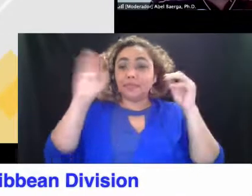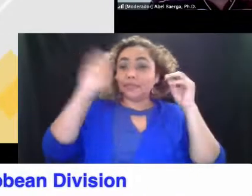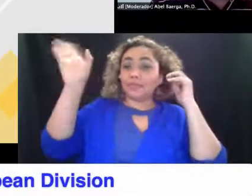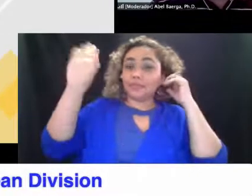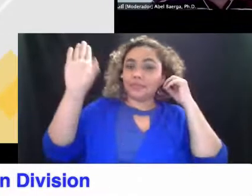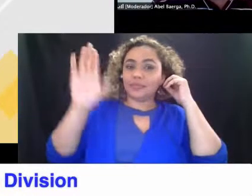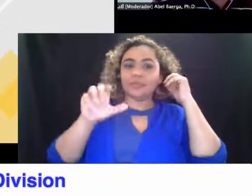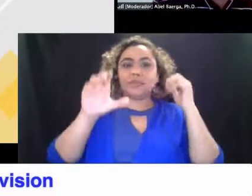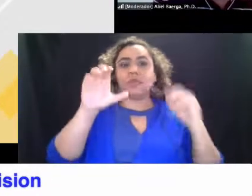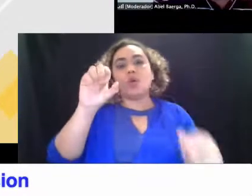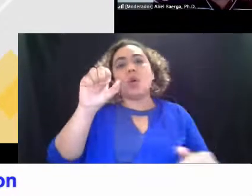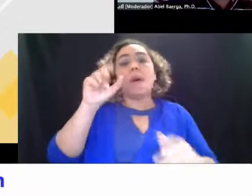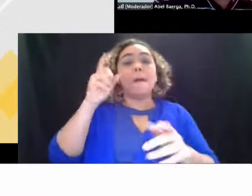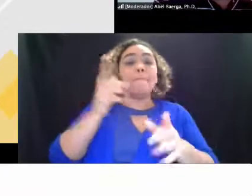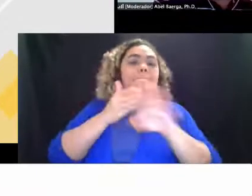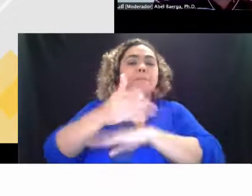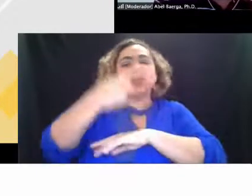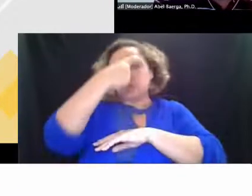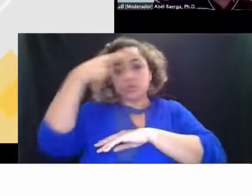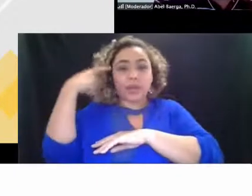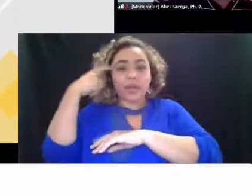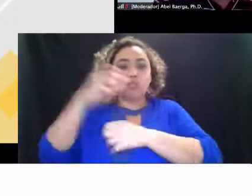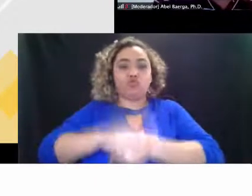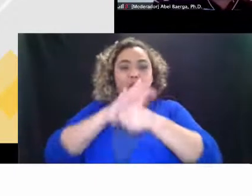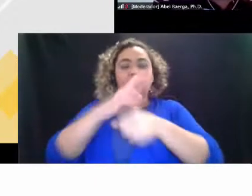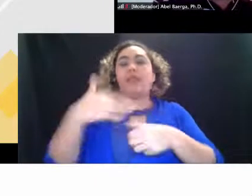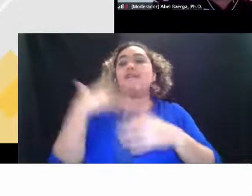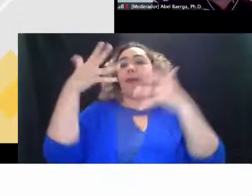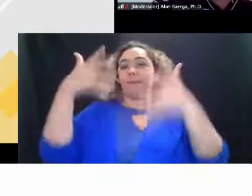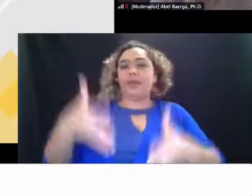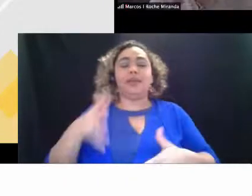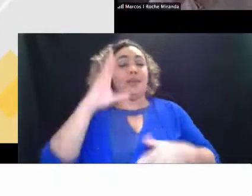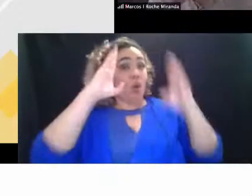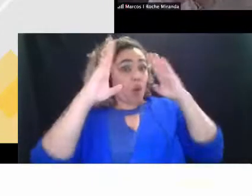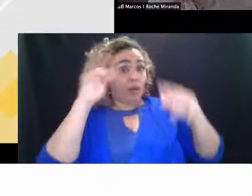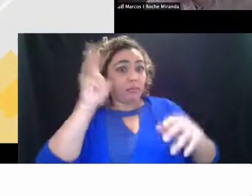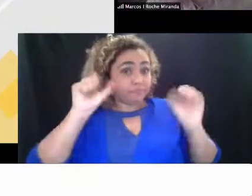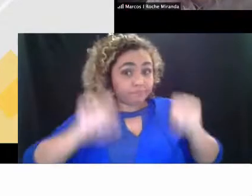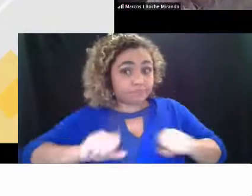post-traumatic stress. Marcos, you have 5 minutes. Hola, ¿me escucho bien?